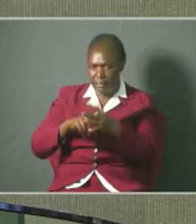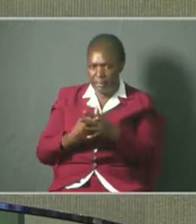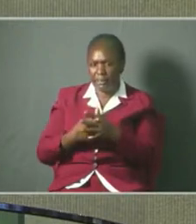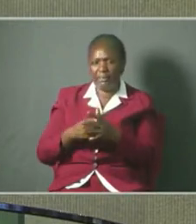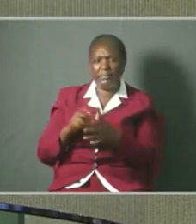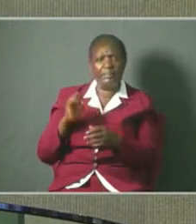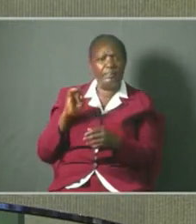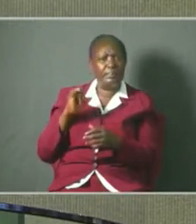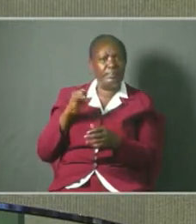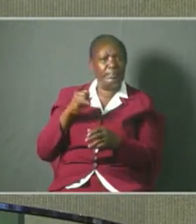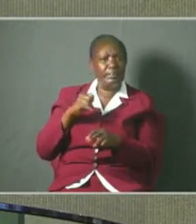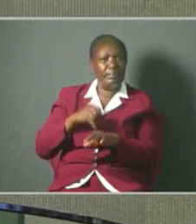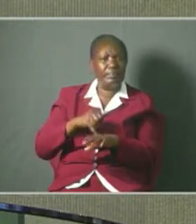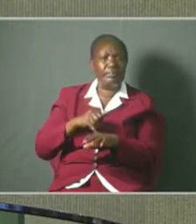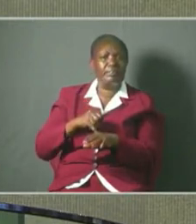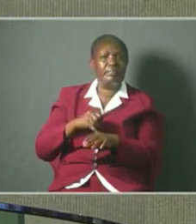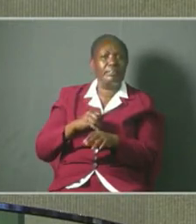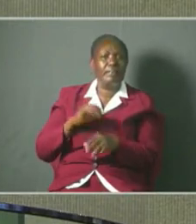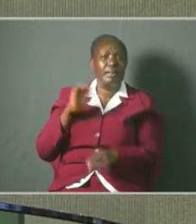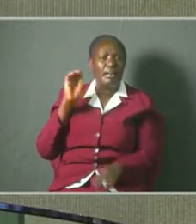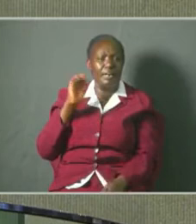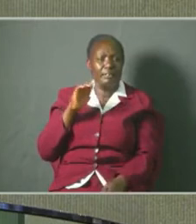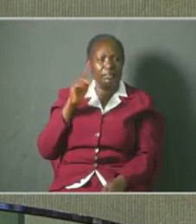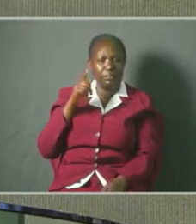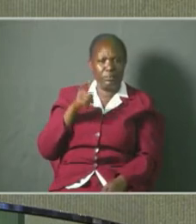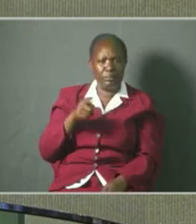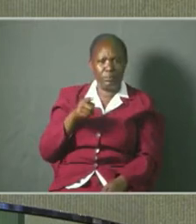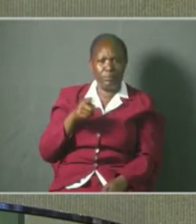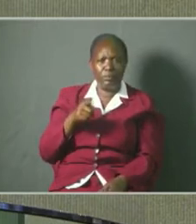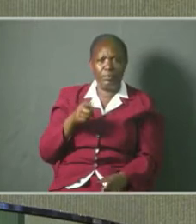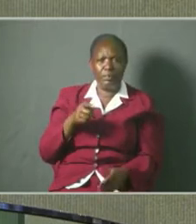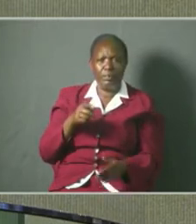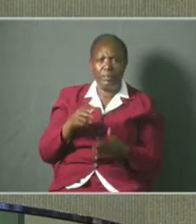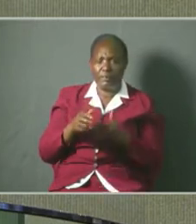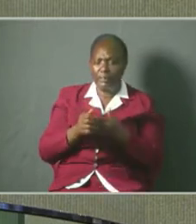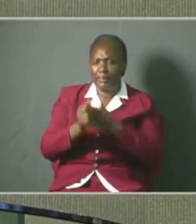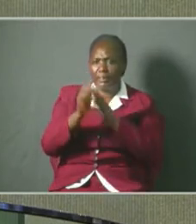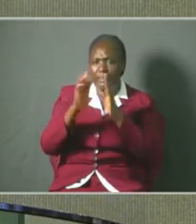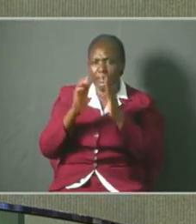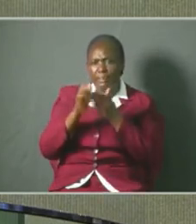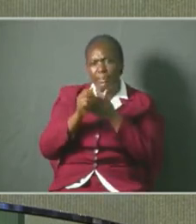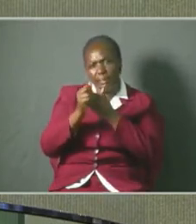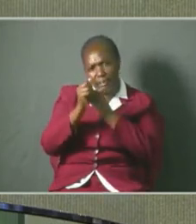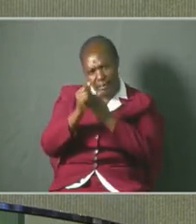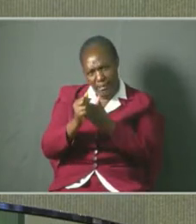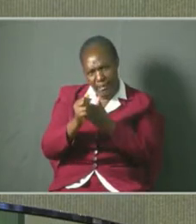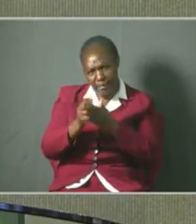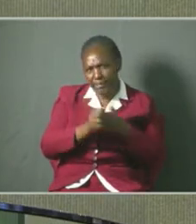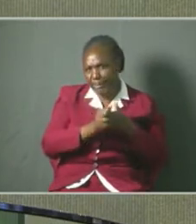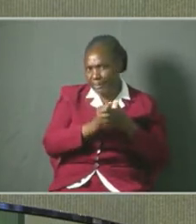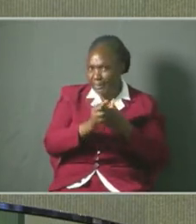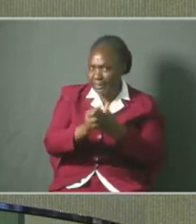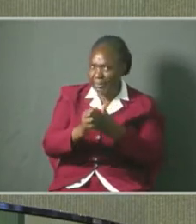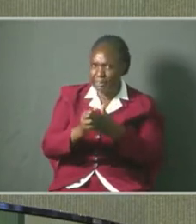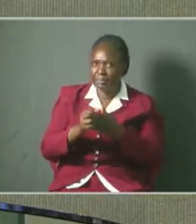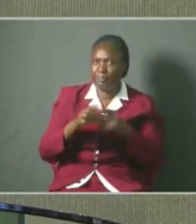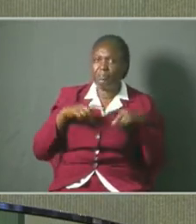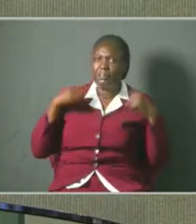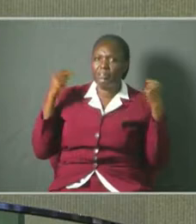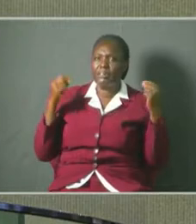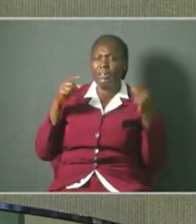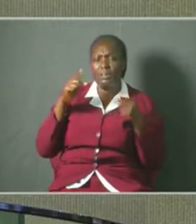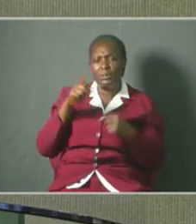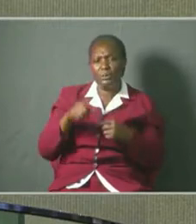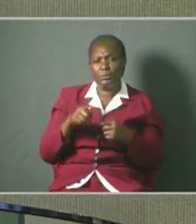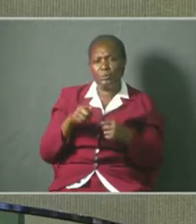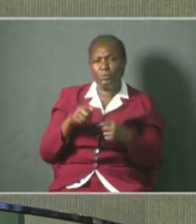to you under the guidance of the pastor, that please identify a soul for which you